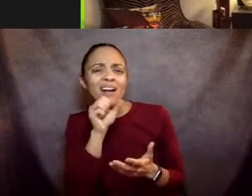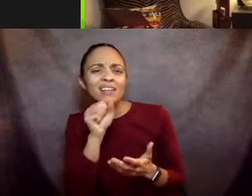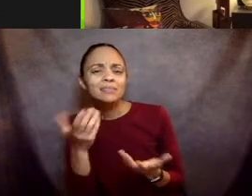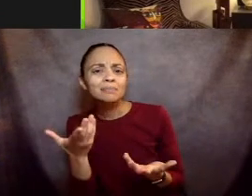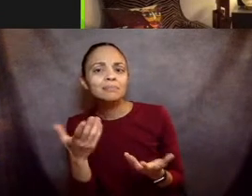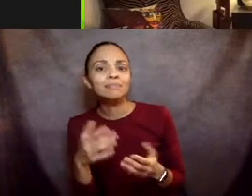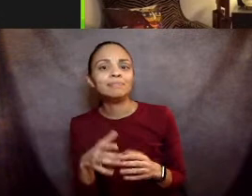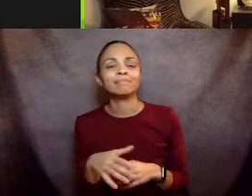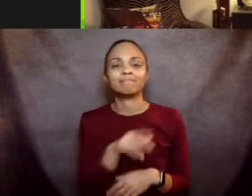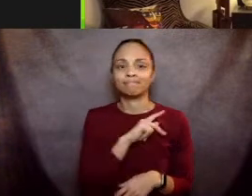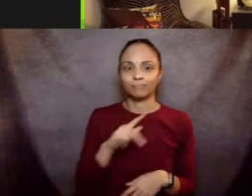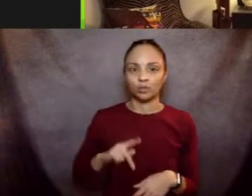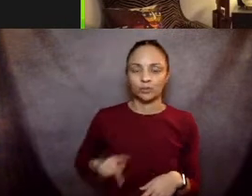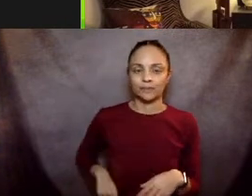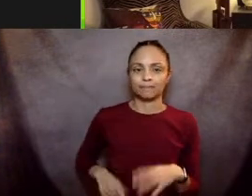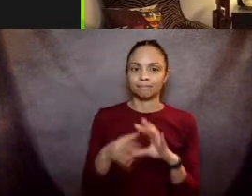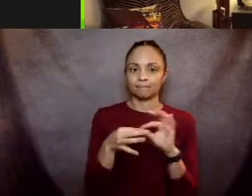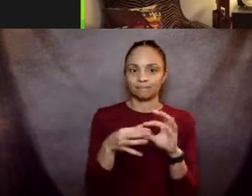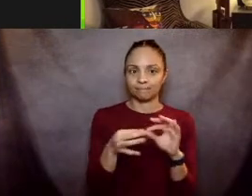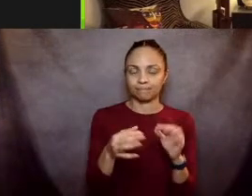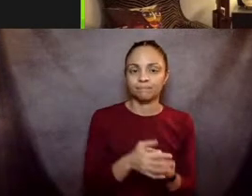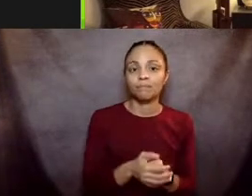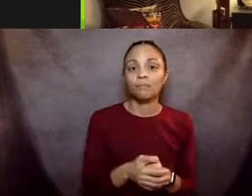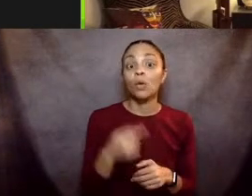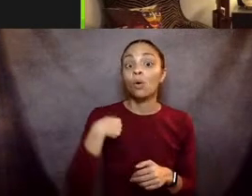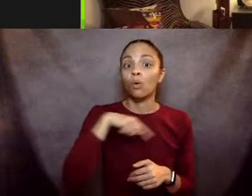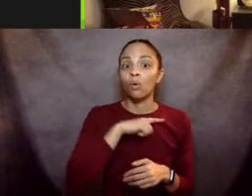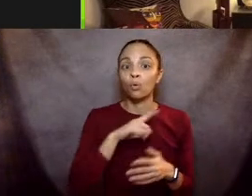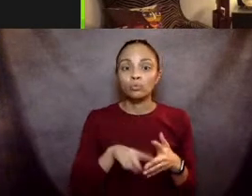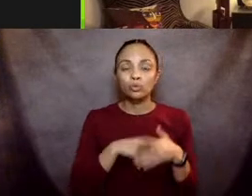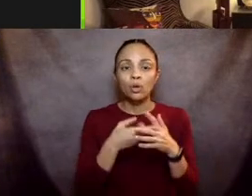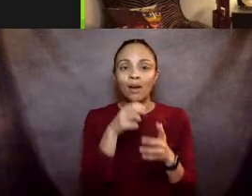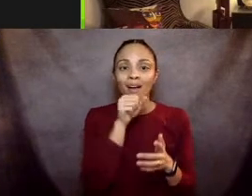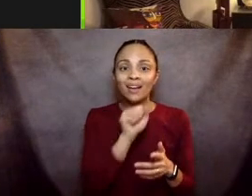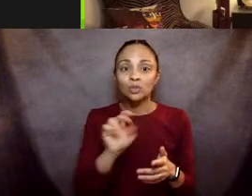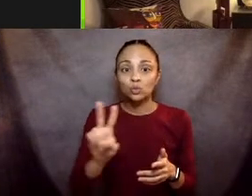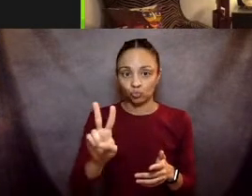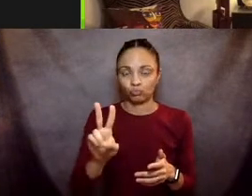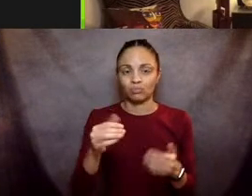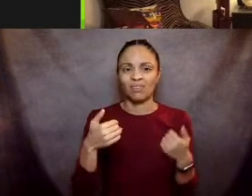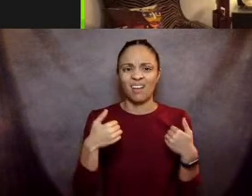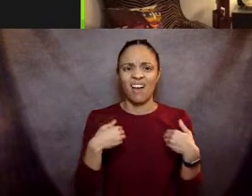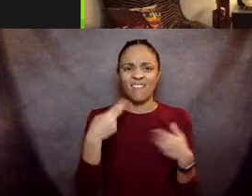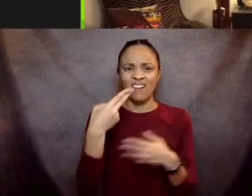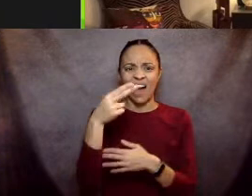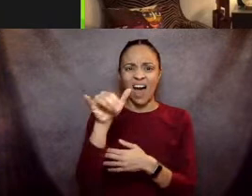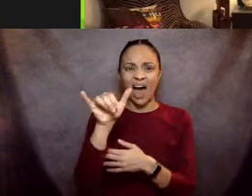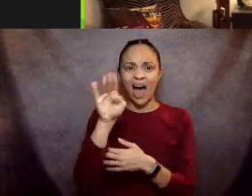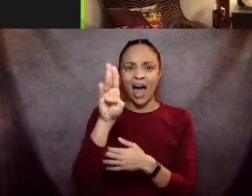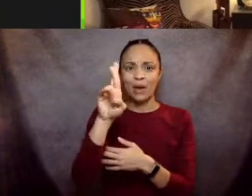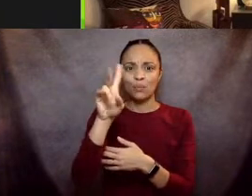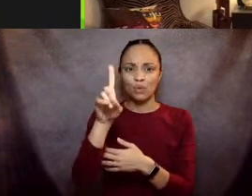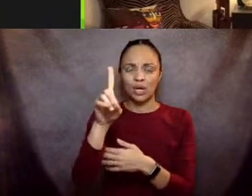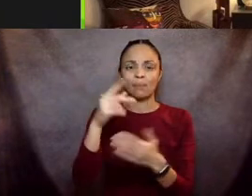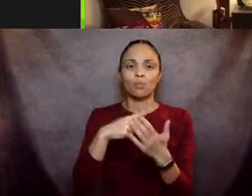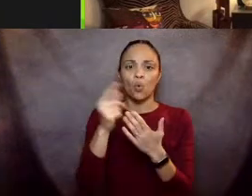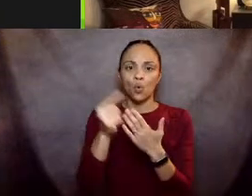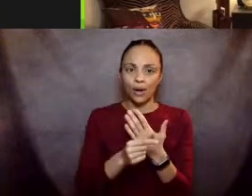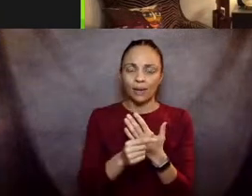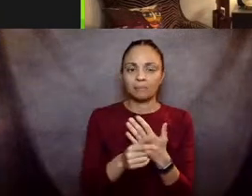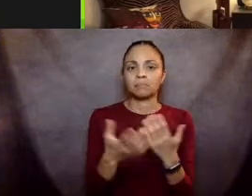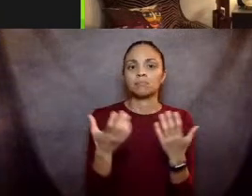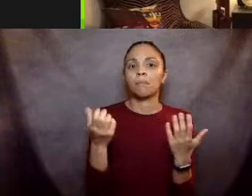at age two, but we have a hybrid program. So we are online. You can choose to